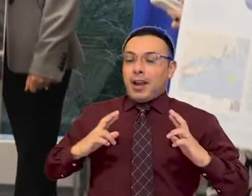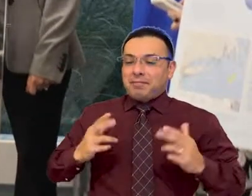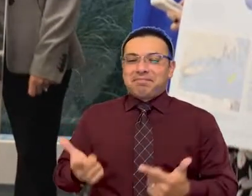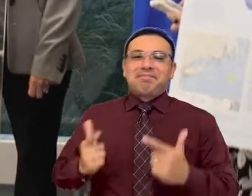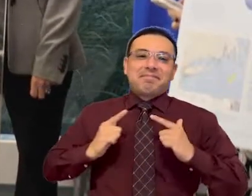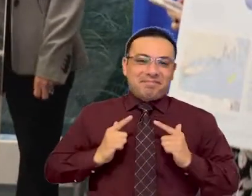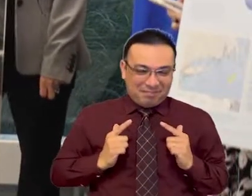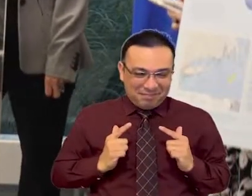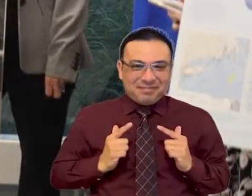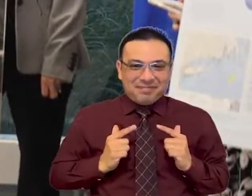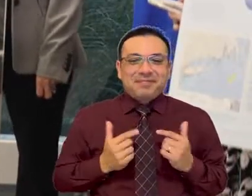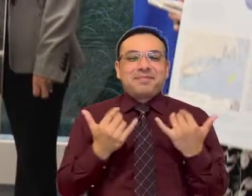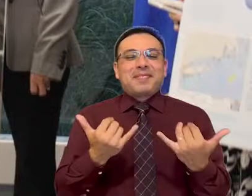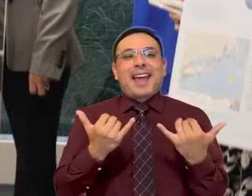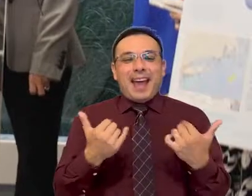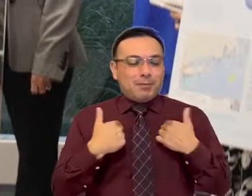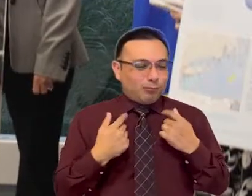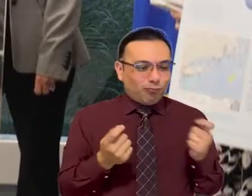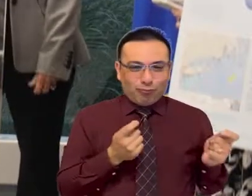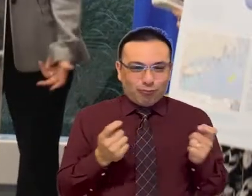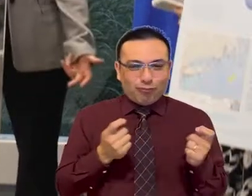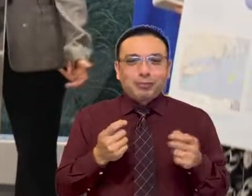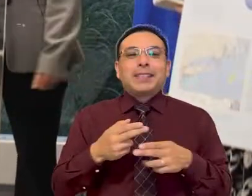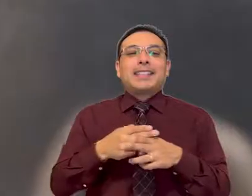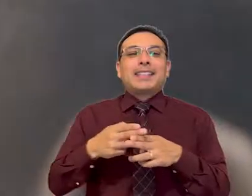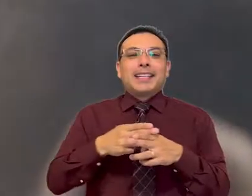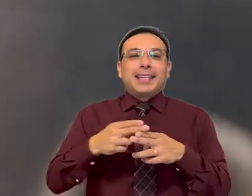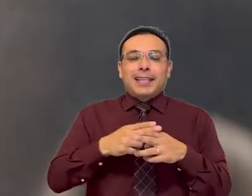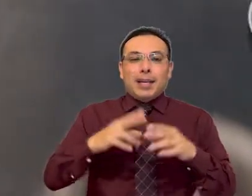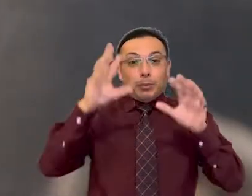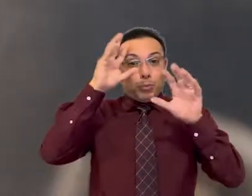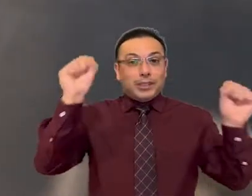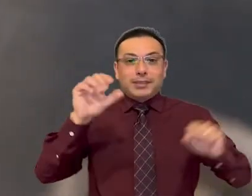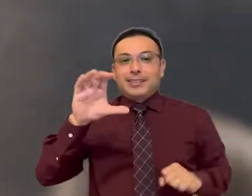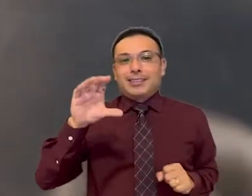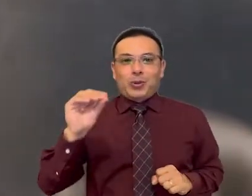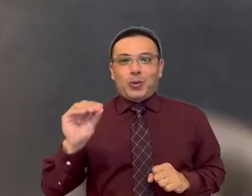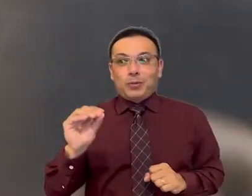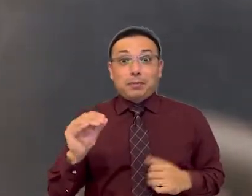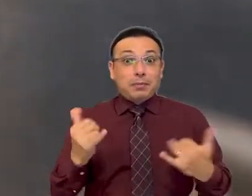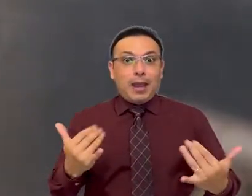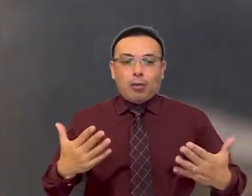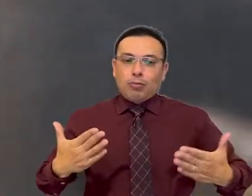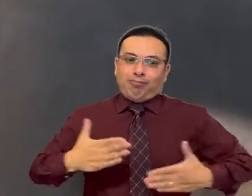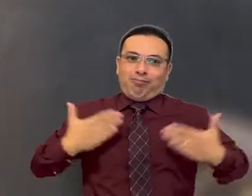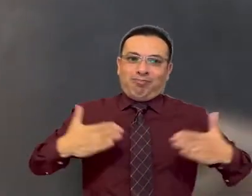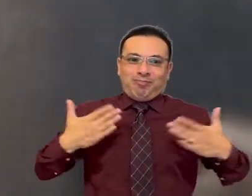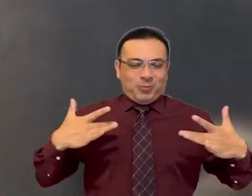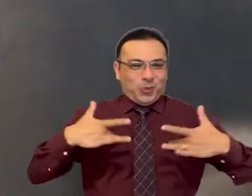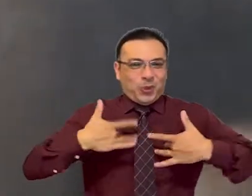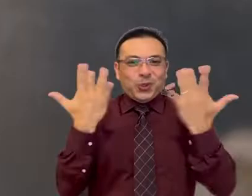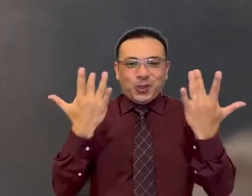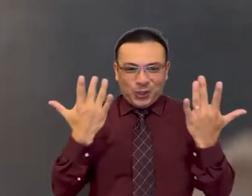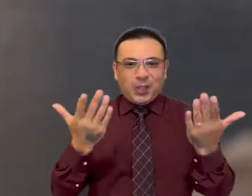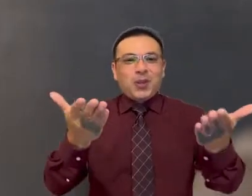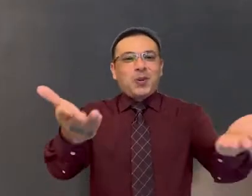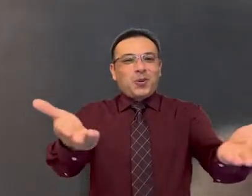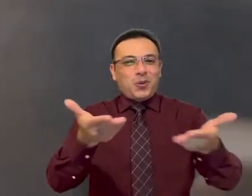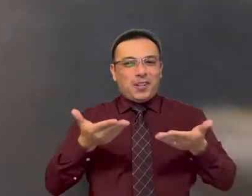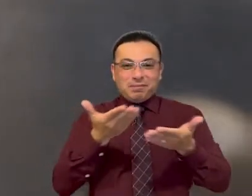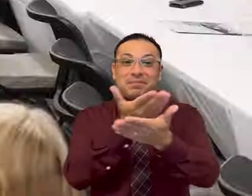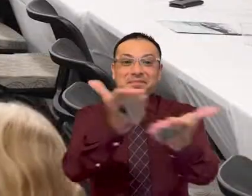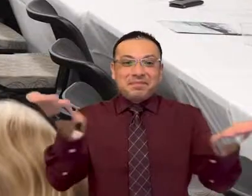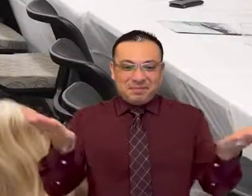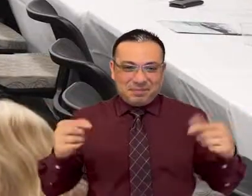also serving right now as the Acting President and CEO. So we are just thrilled to welcome all of you here today.